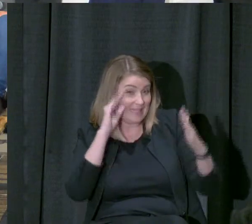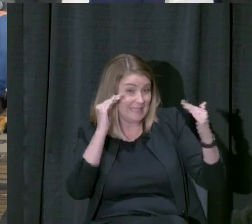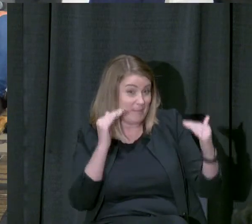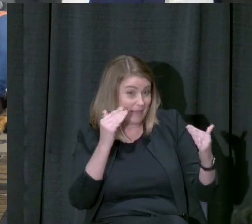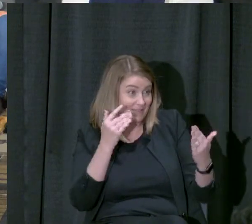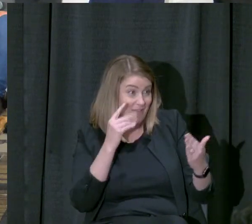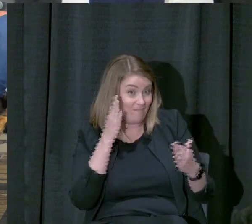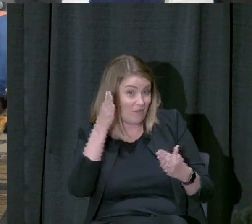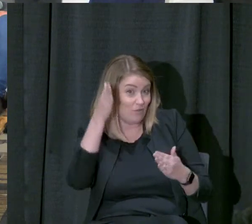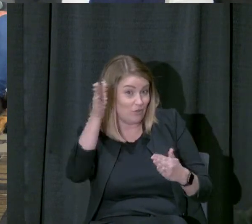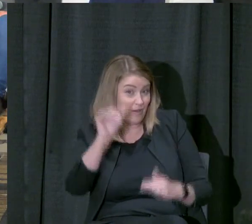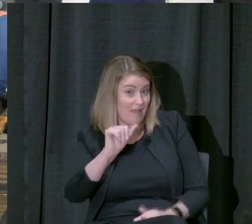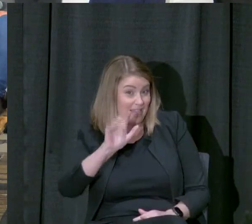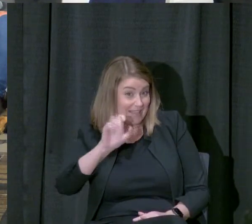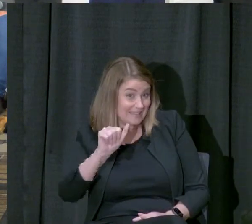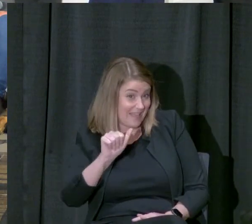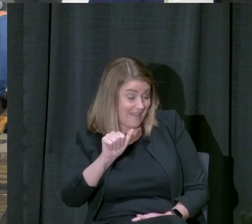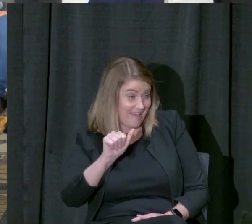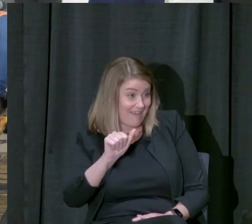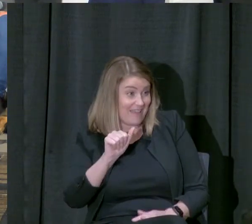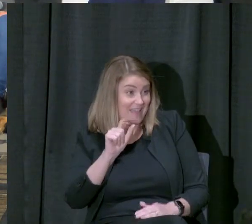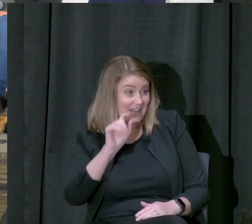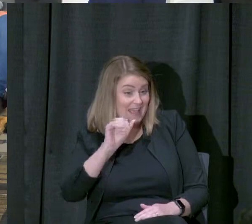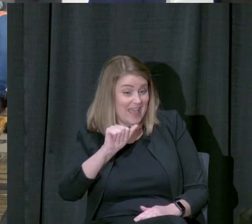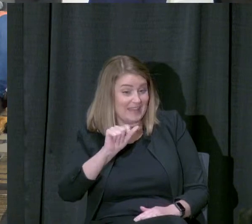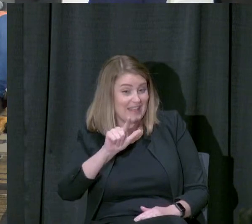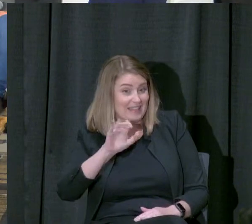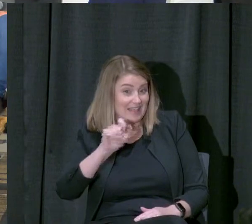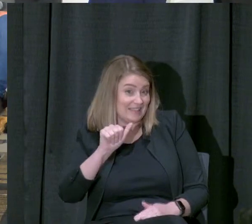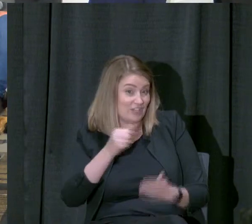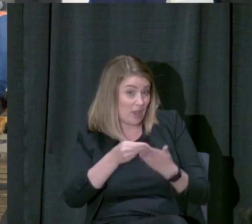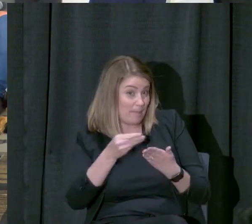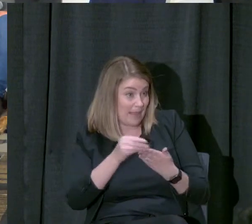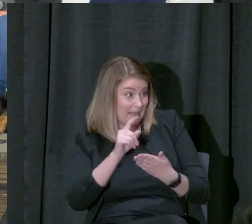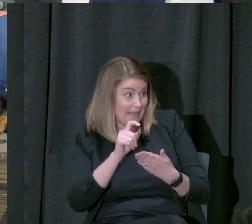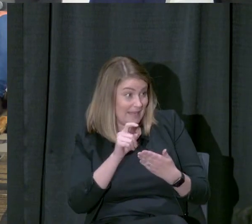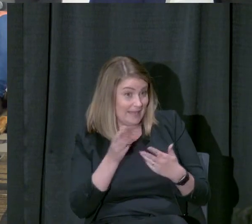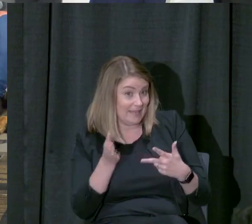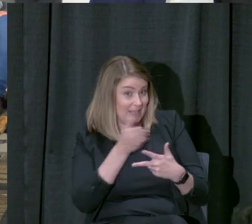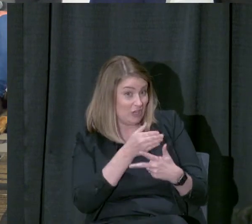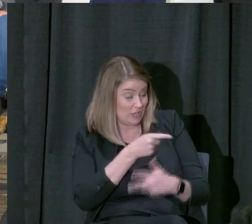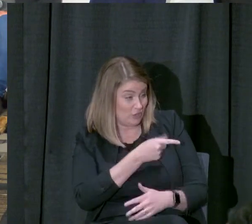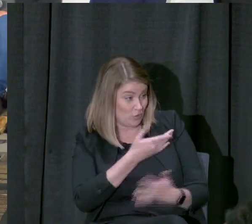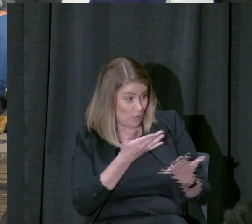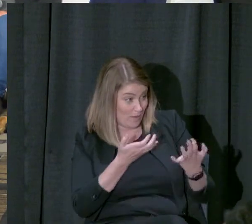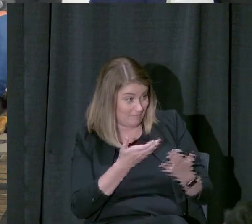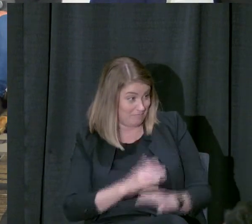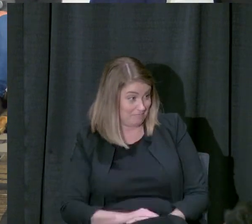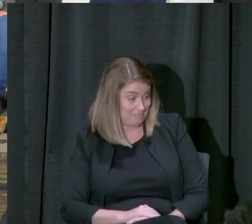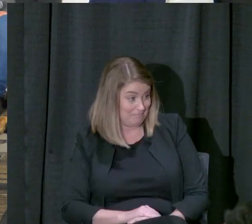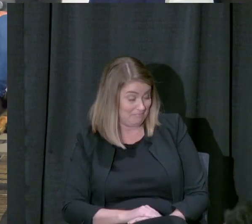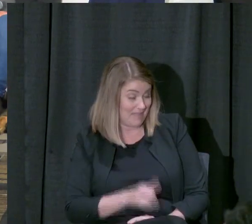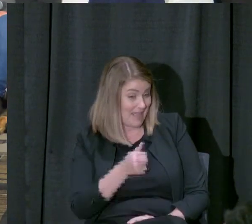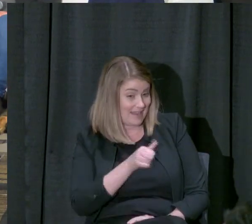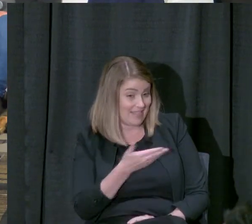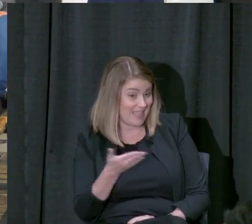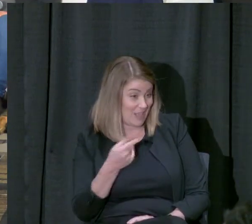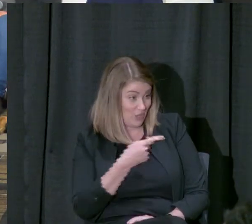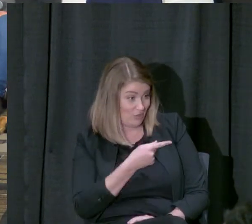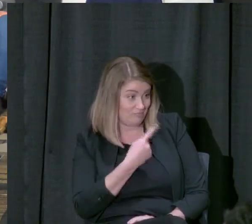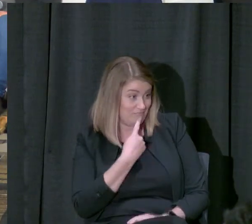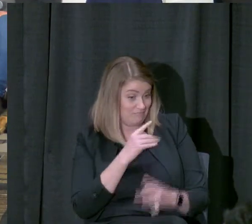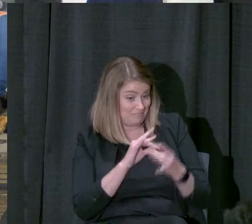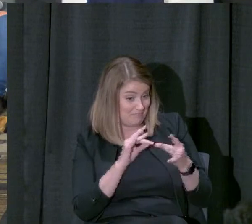future of Alexa and Alexa shopping. Jesse, do you have anything to